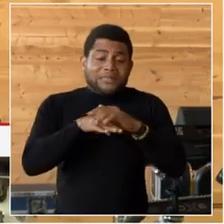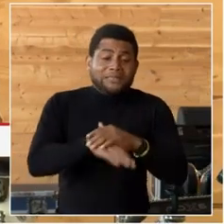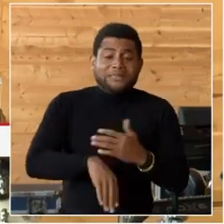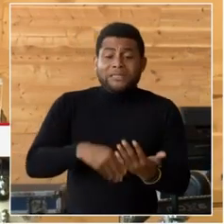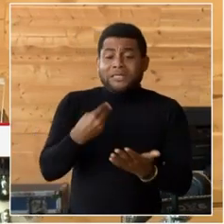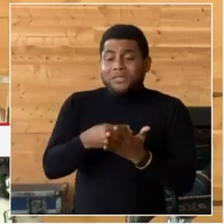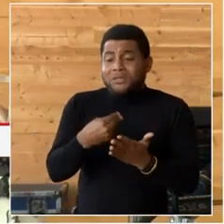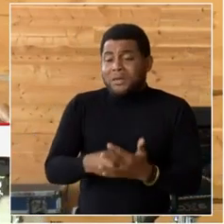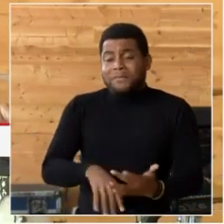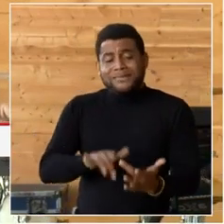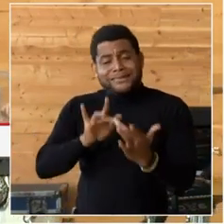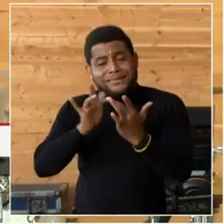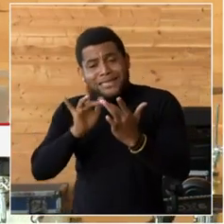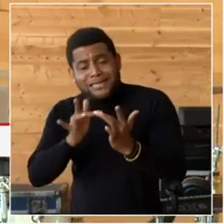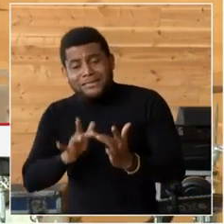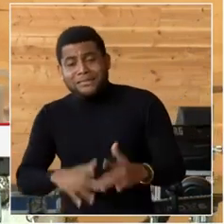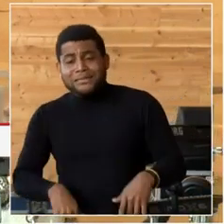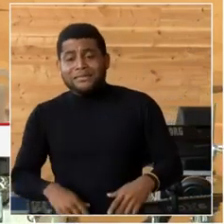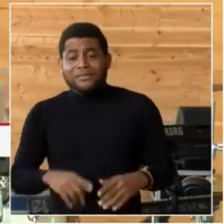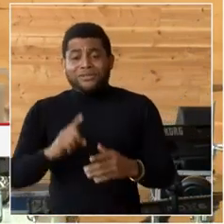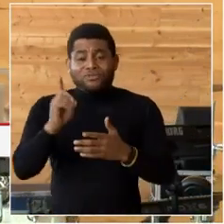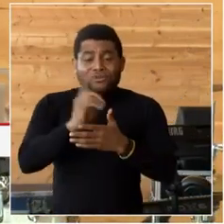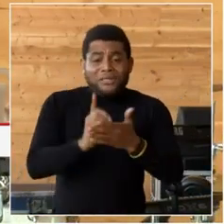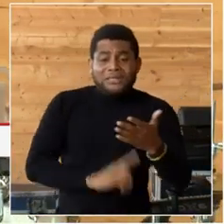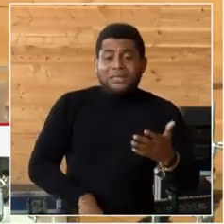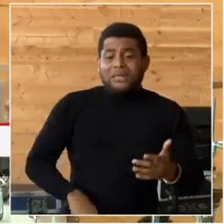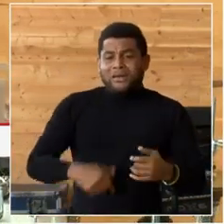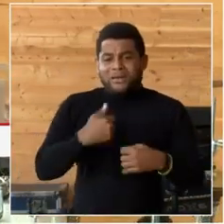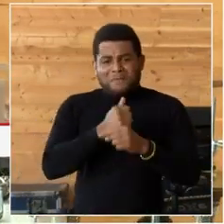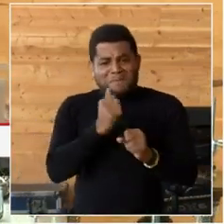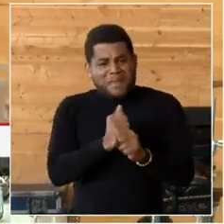events designed to foster meaningful communication.